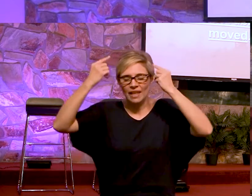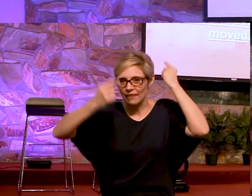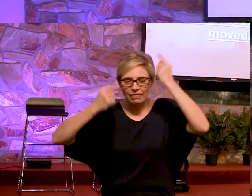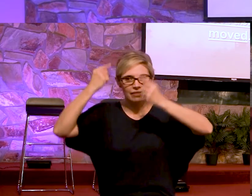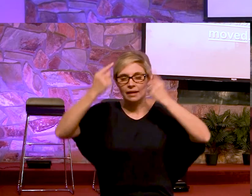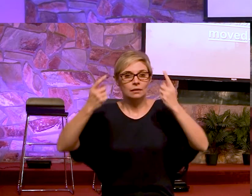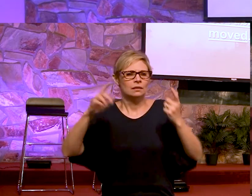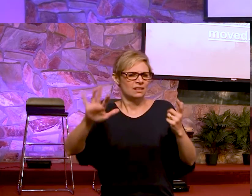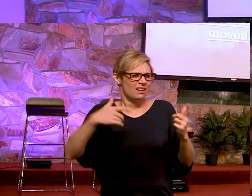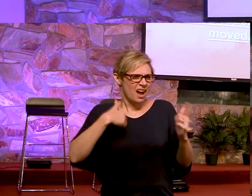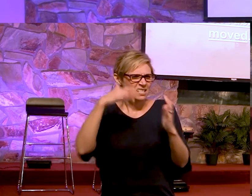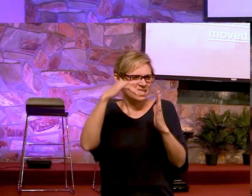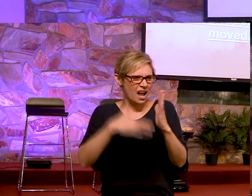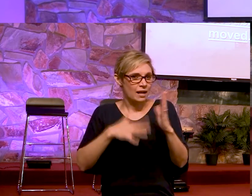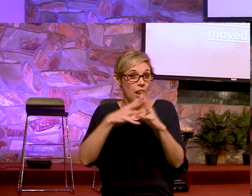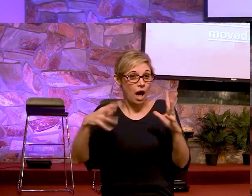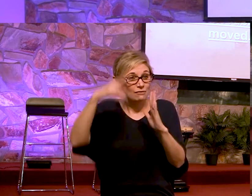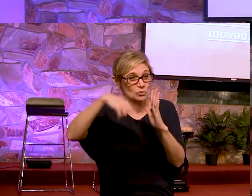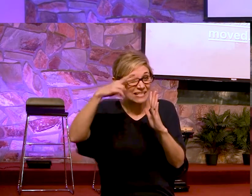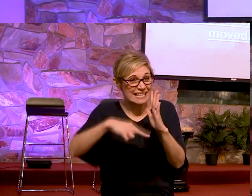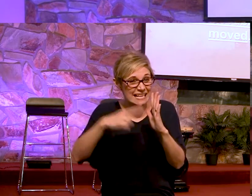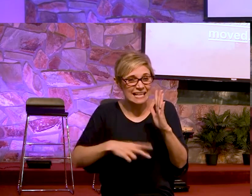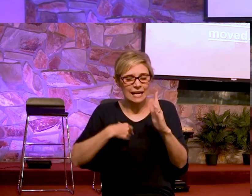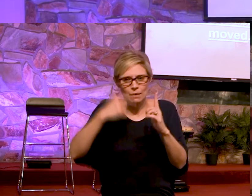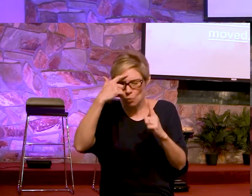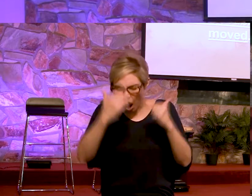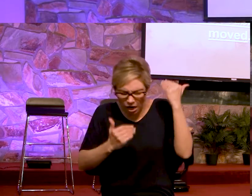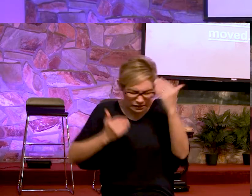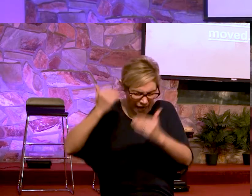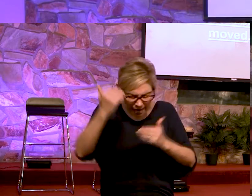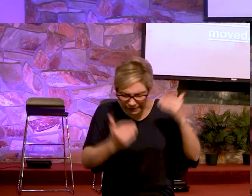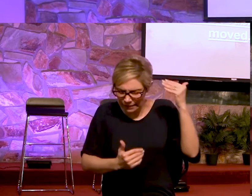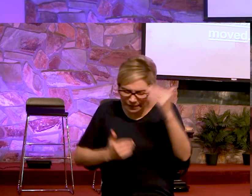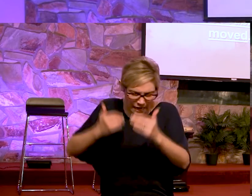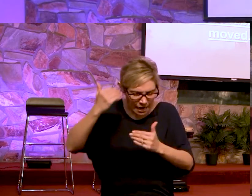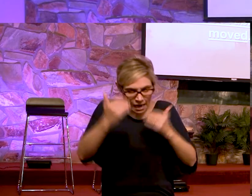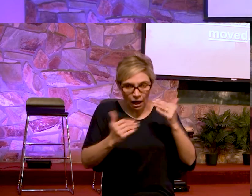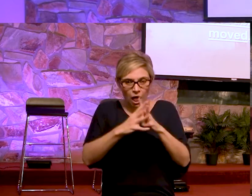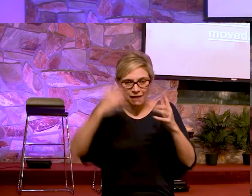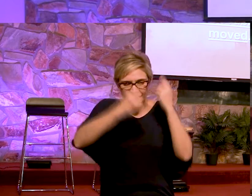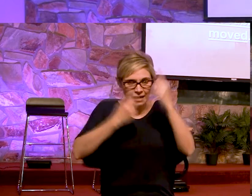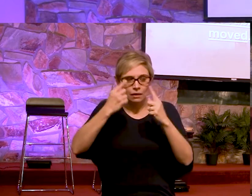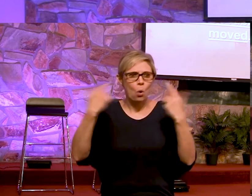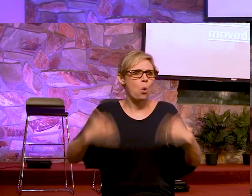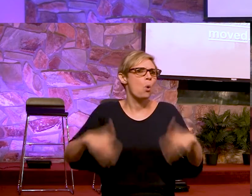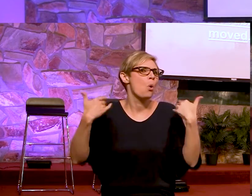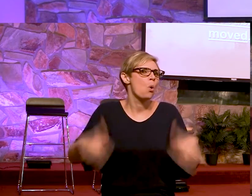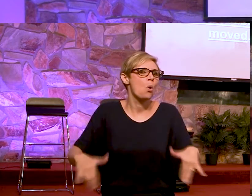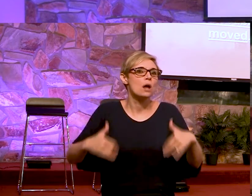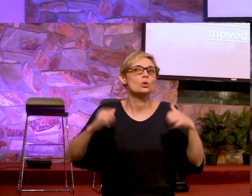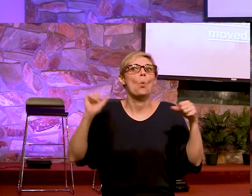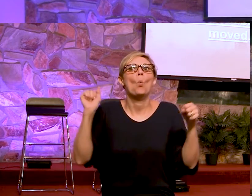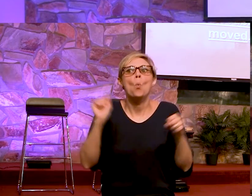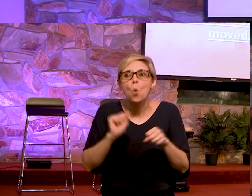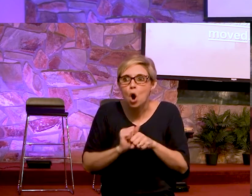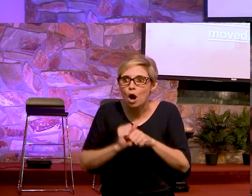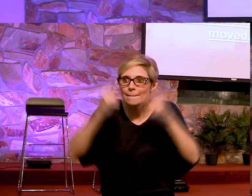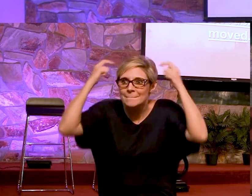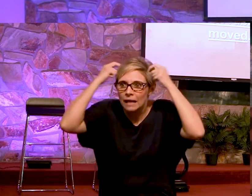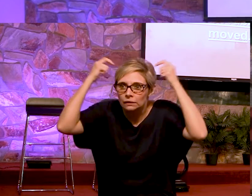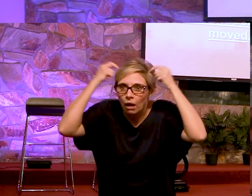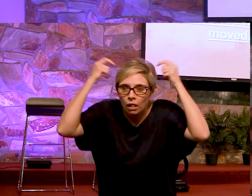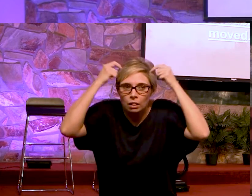When I study and I do a lot of reading and I'm doing a lot of processing and I'm thinking, that's a lot of work mentally.